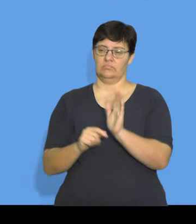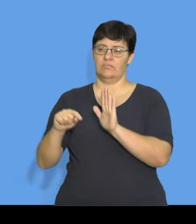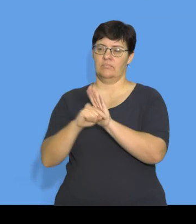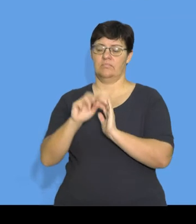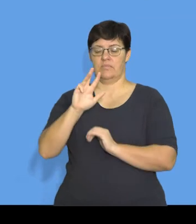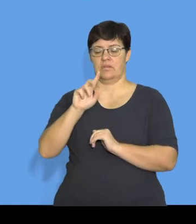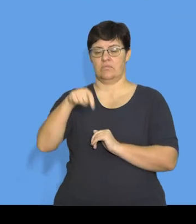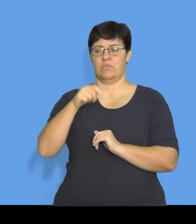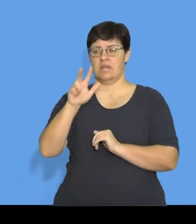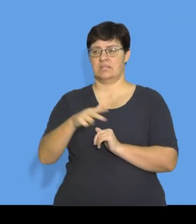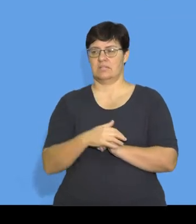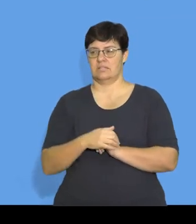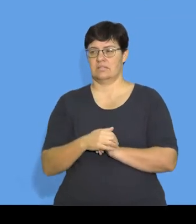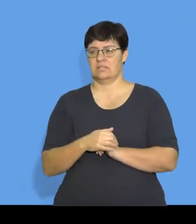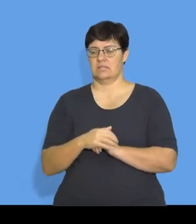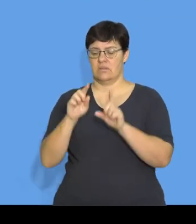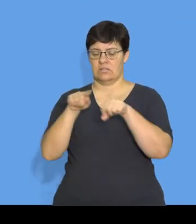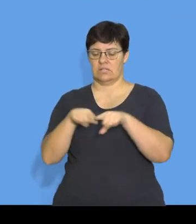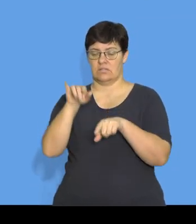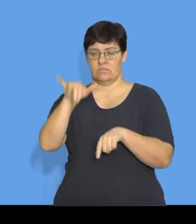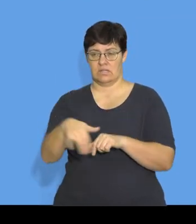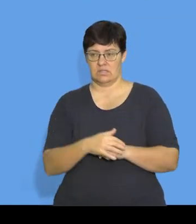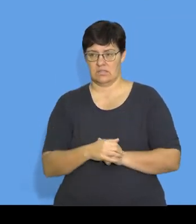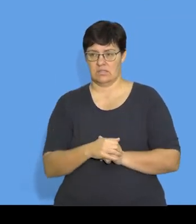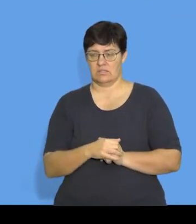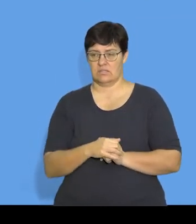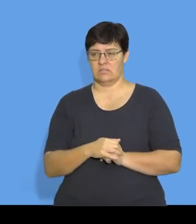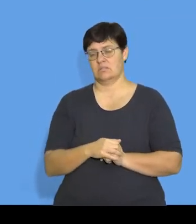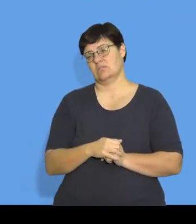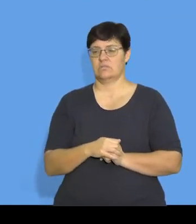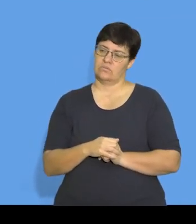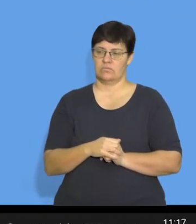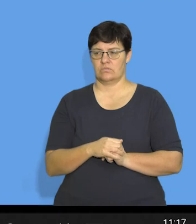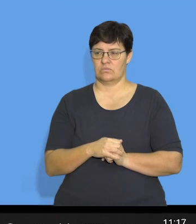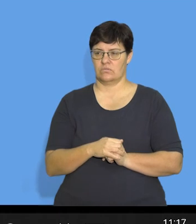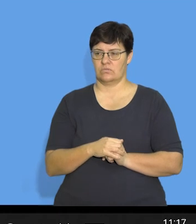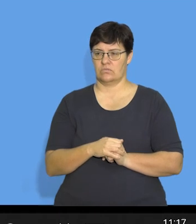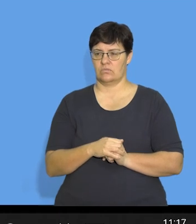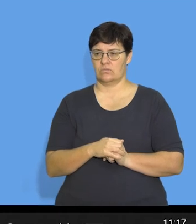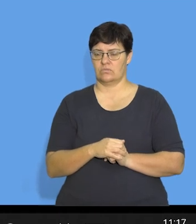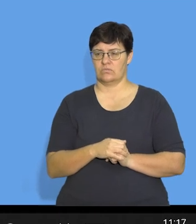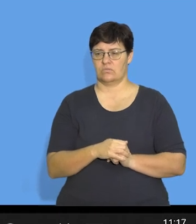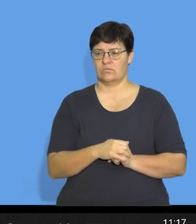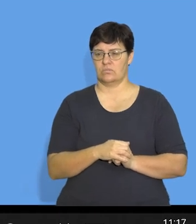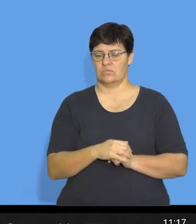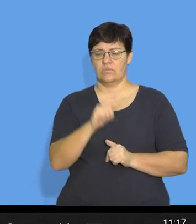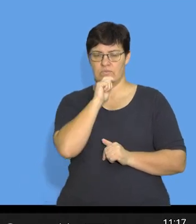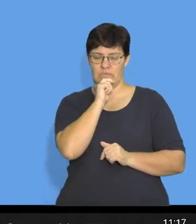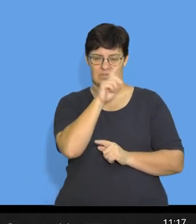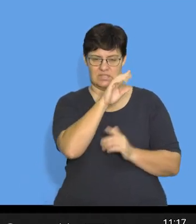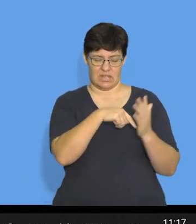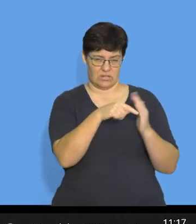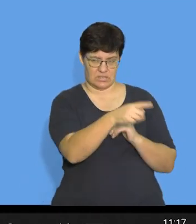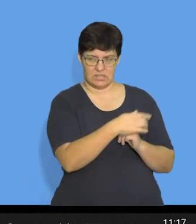9,8 delta y. So I'm definitely going to need to put this on my calculator.